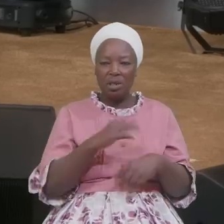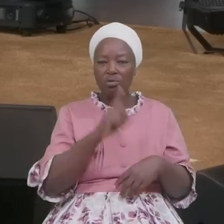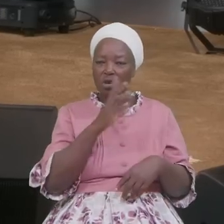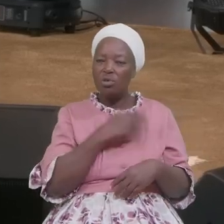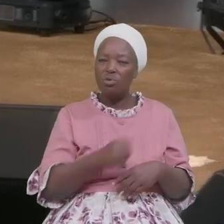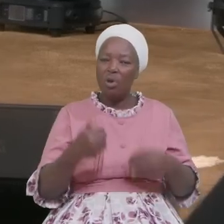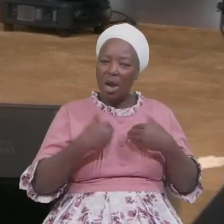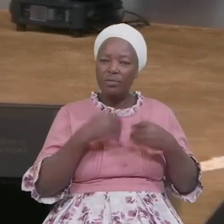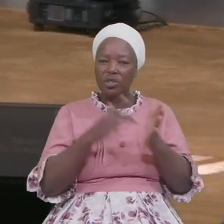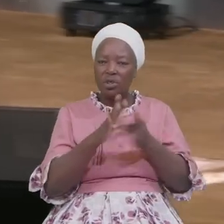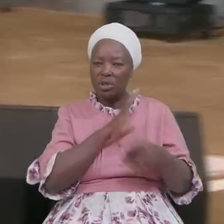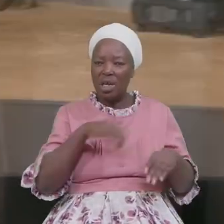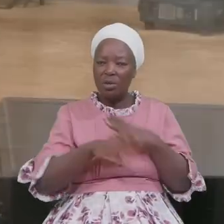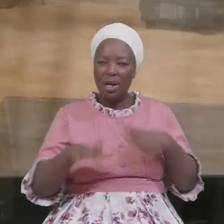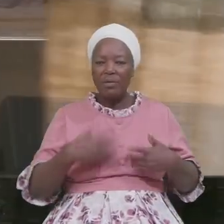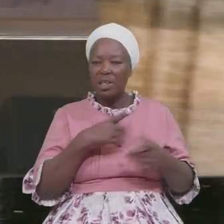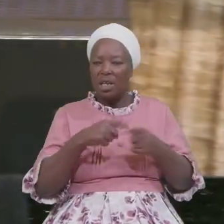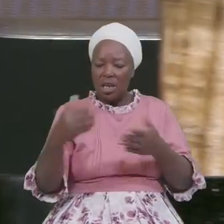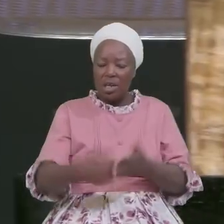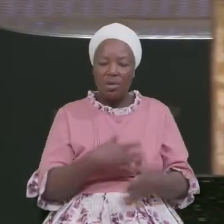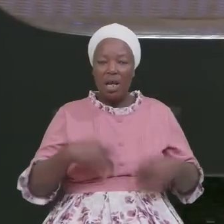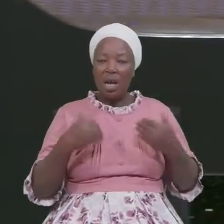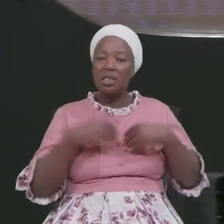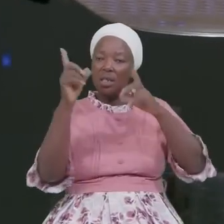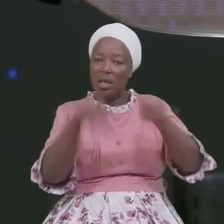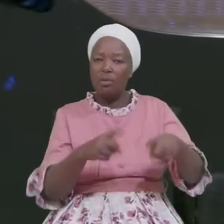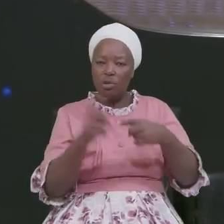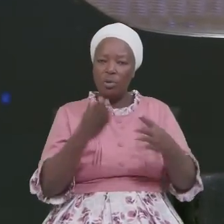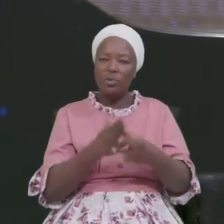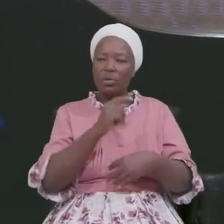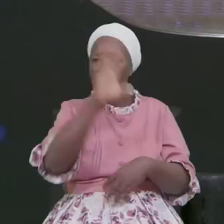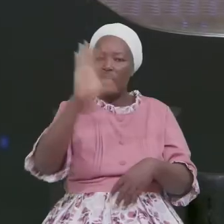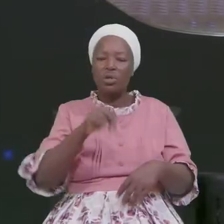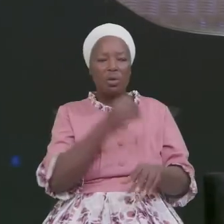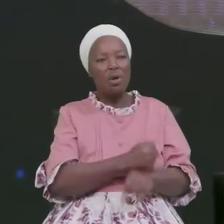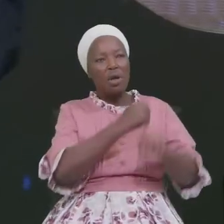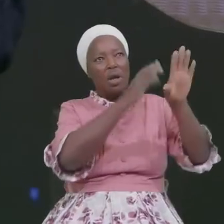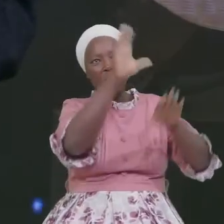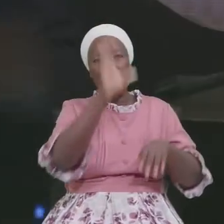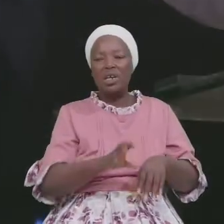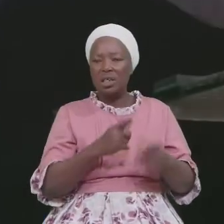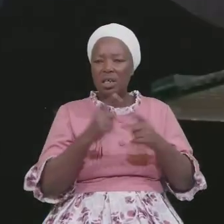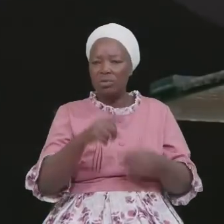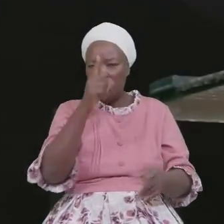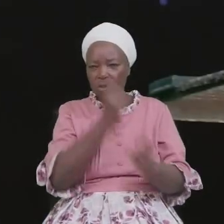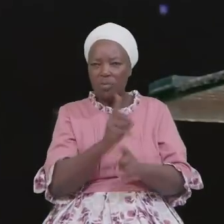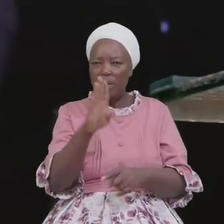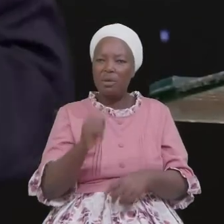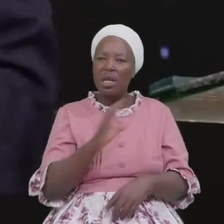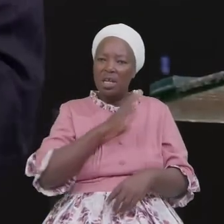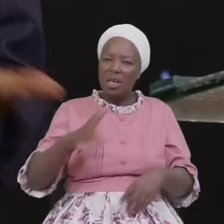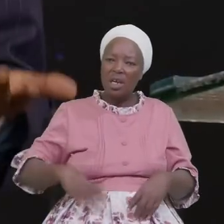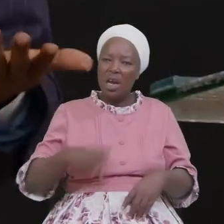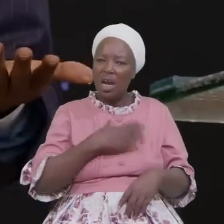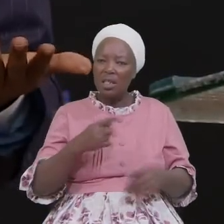the new life has come to you through the cross of Calvary, and you are justified by Christ, and you